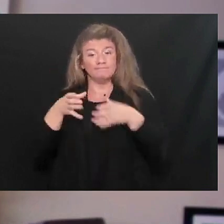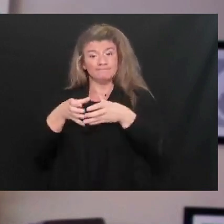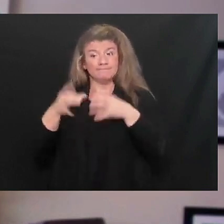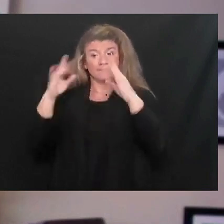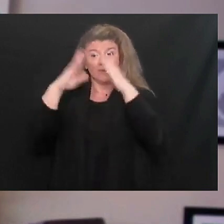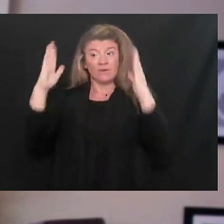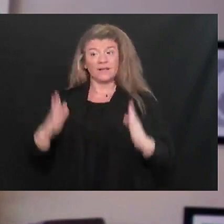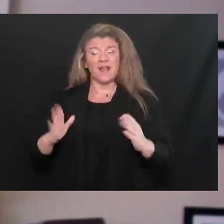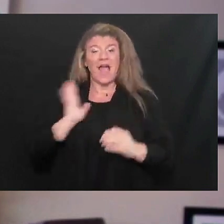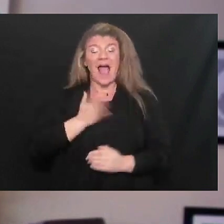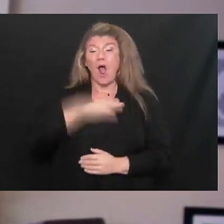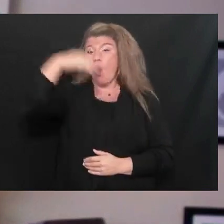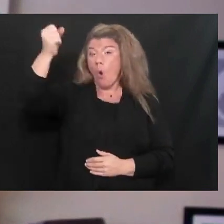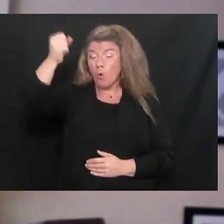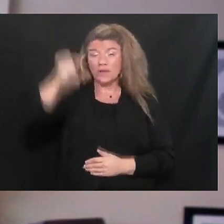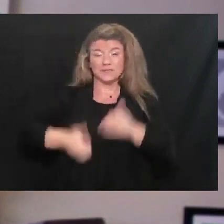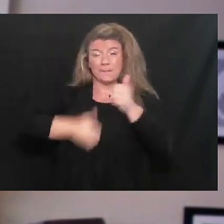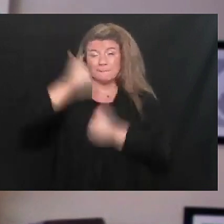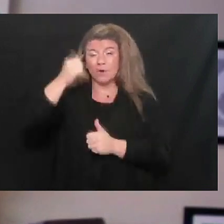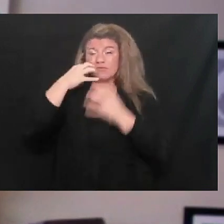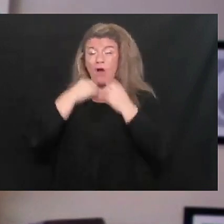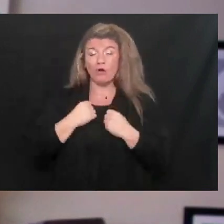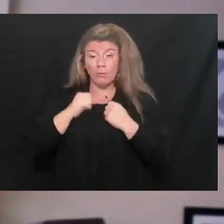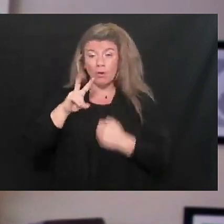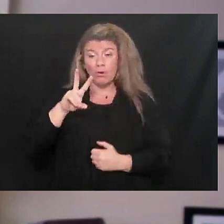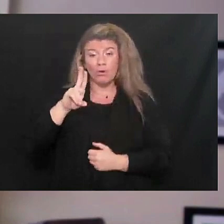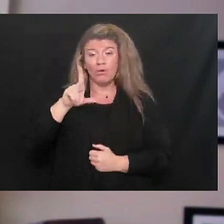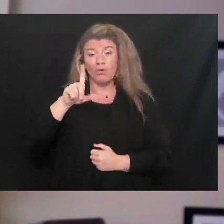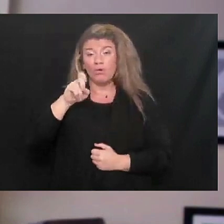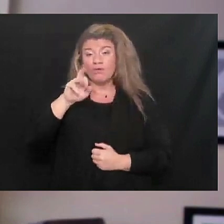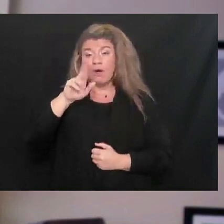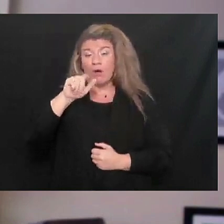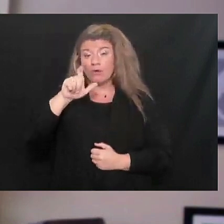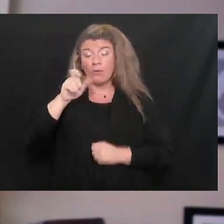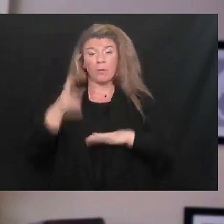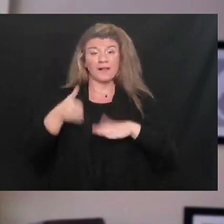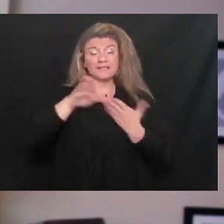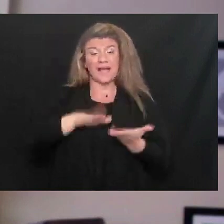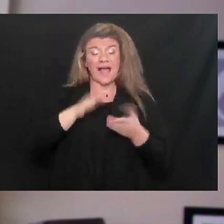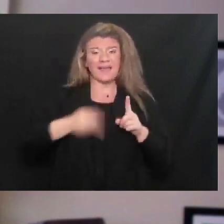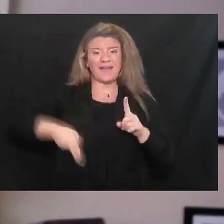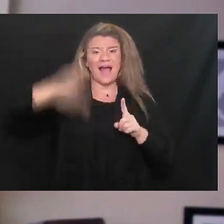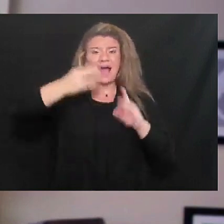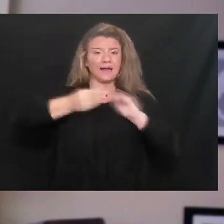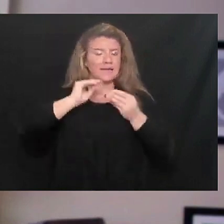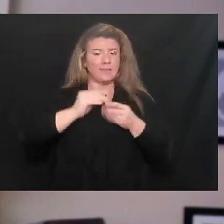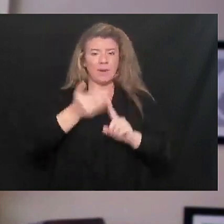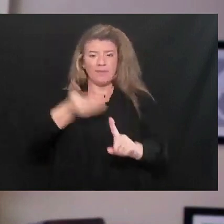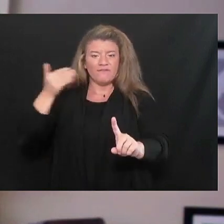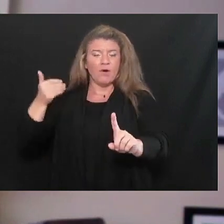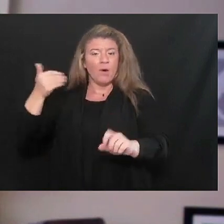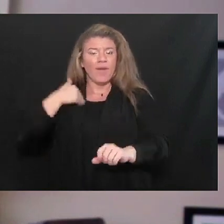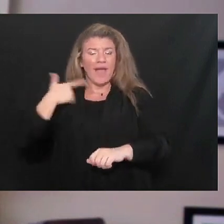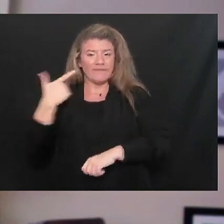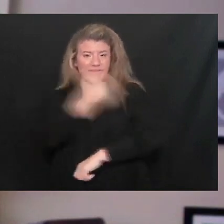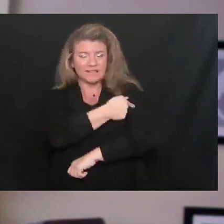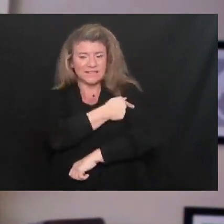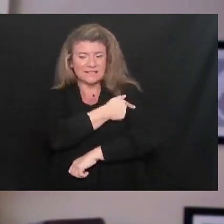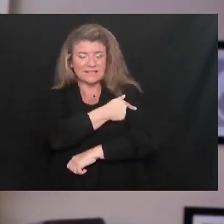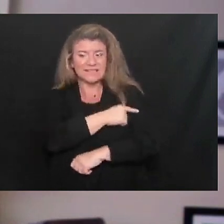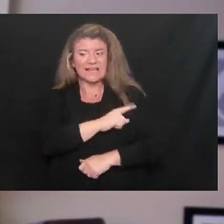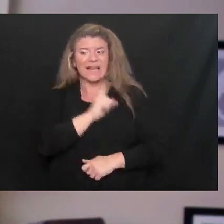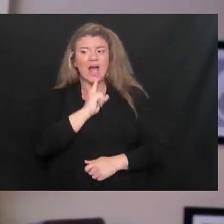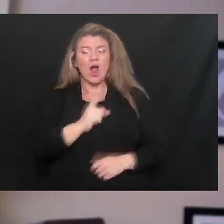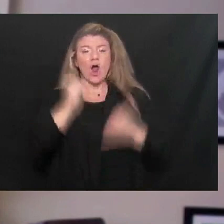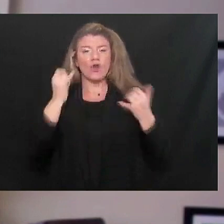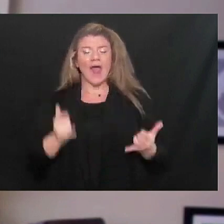oldest and most vulnerable, and the people that were dying at the highest numbers earlier in the pandemic before we had vaccines, are now